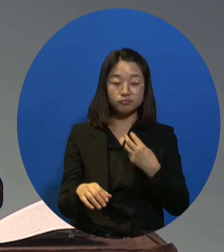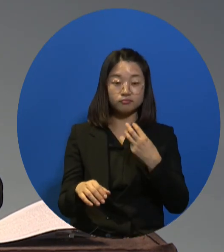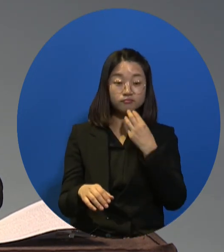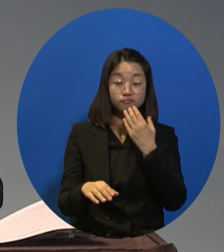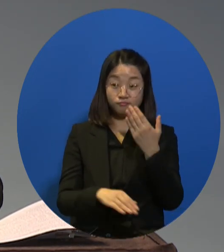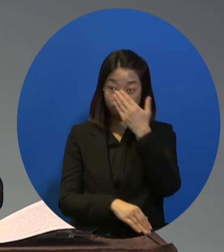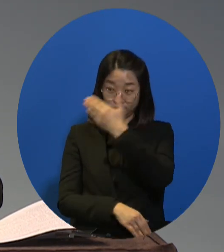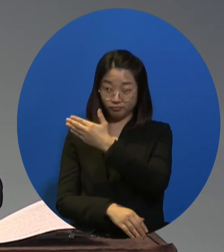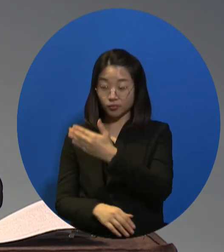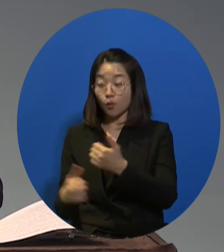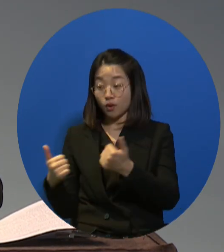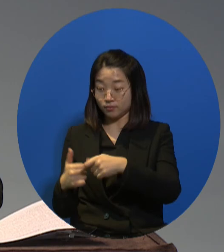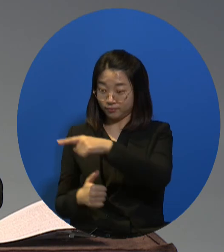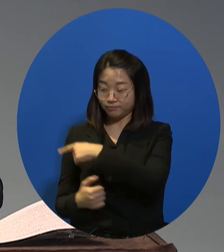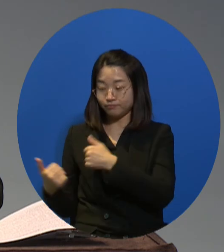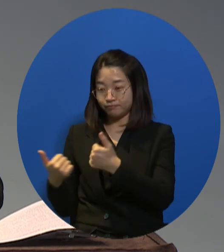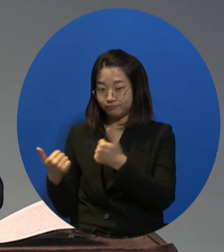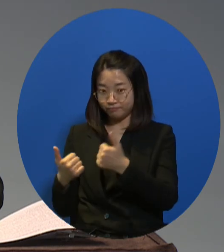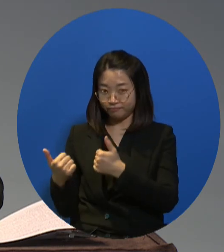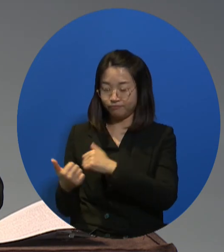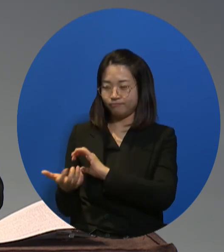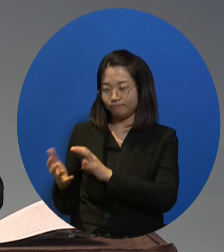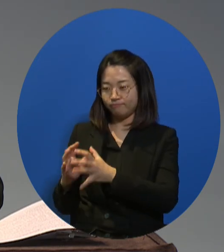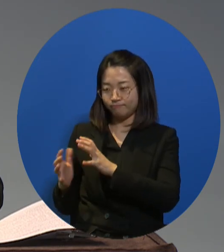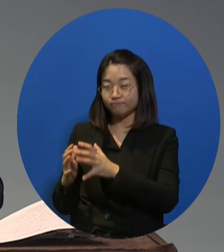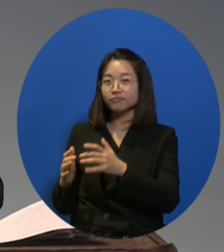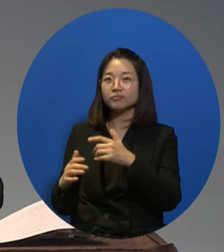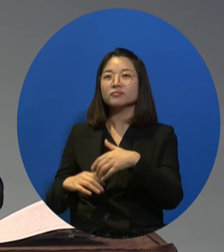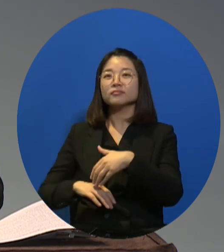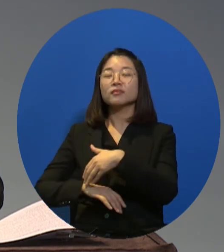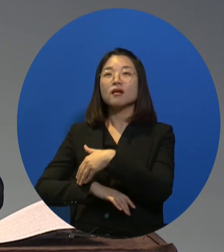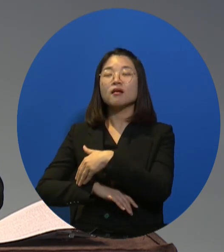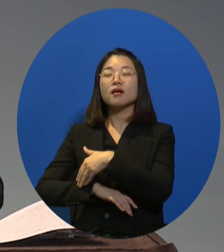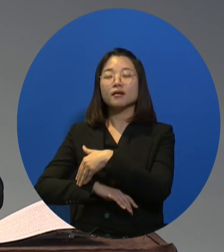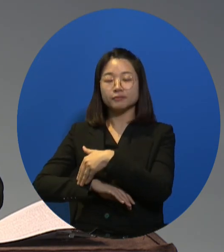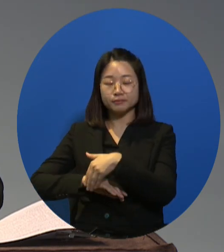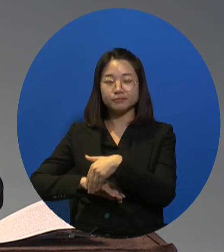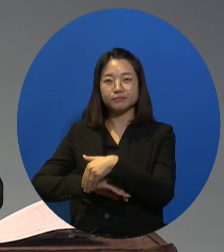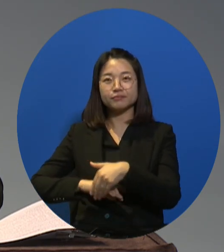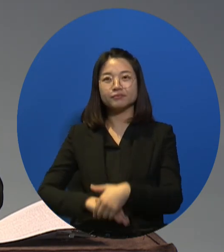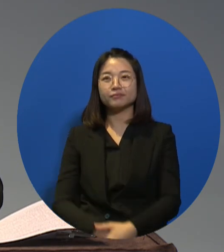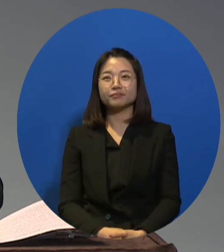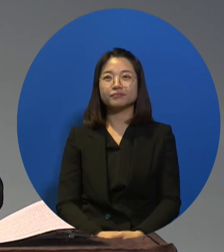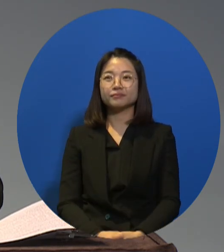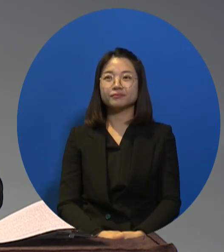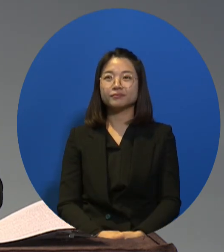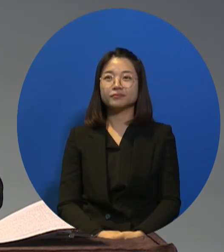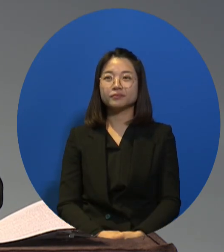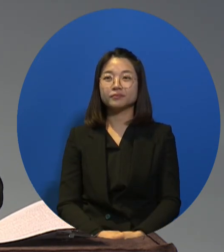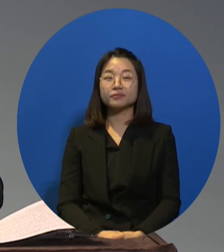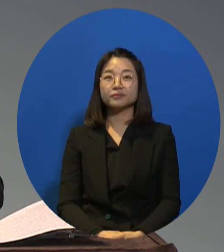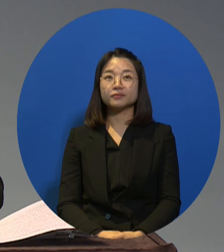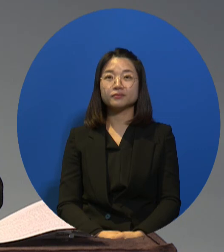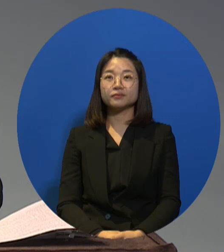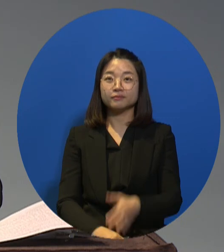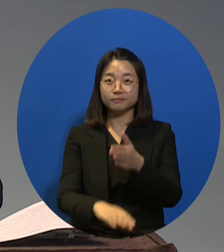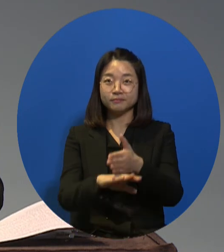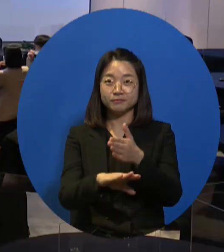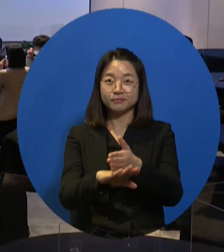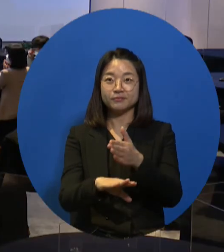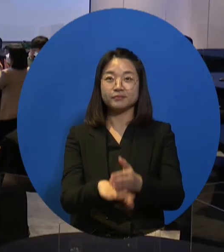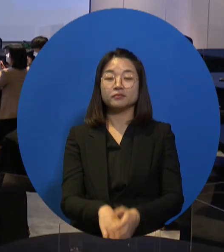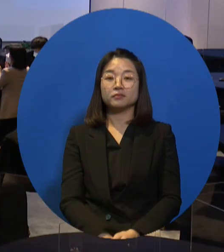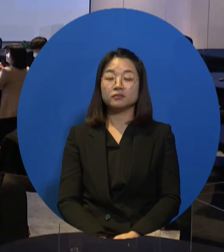that would be helpful, and I would take it back with me to the Commission's offices so that we can have more in-depth discussions. Thank